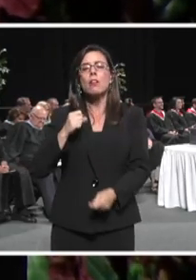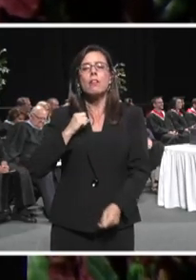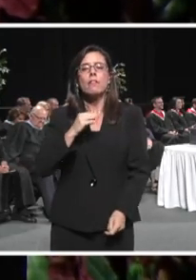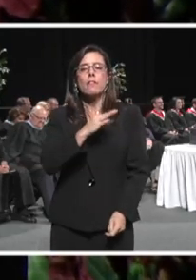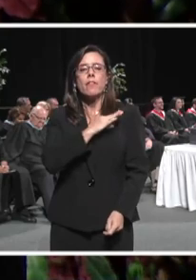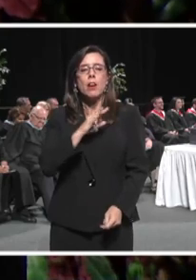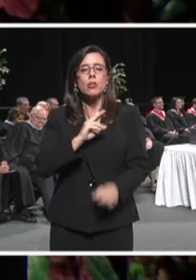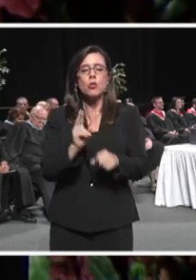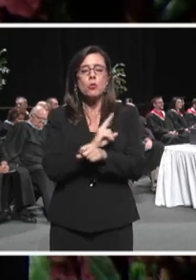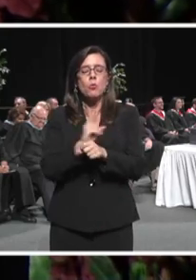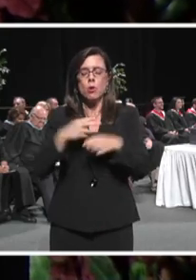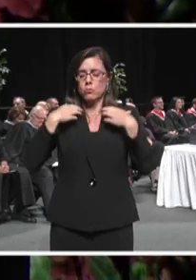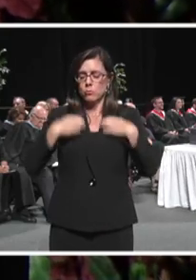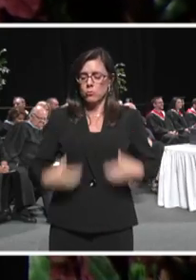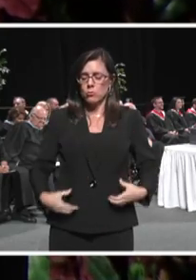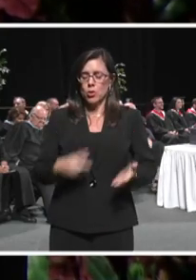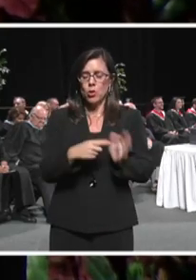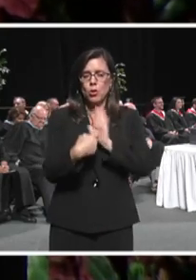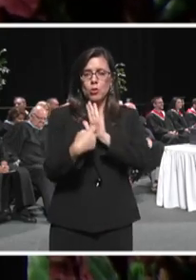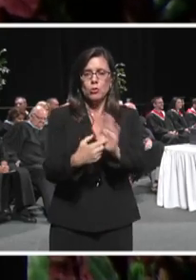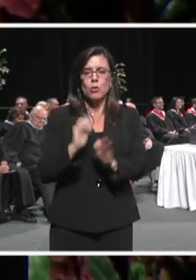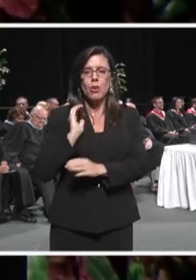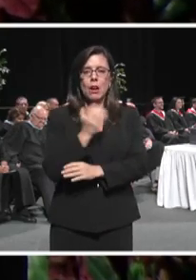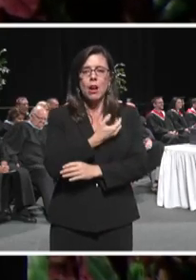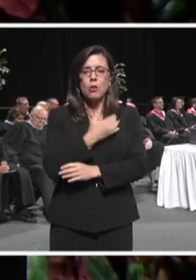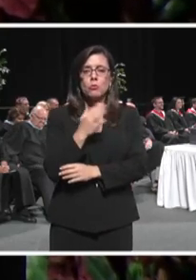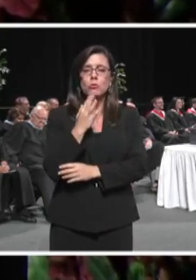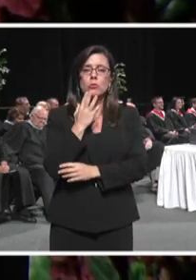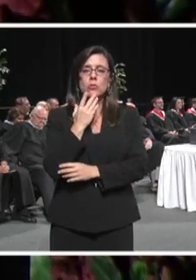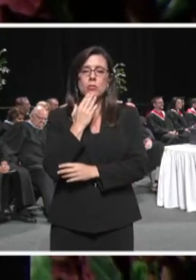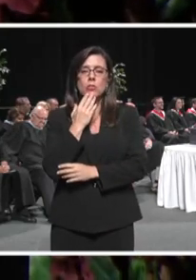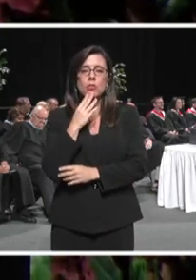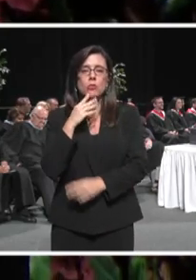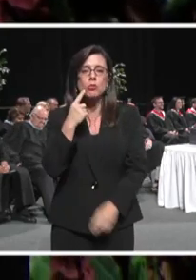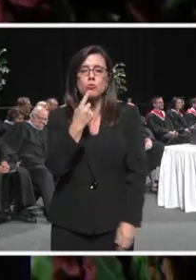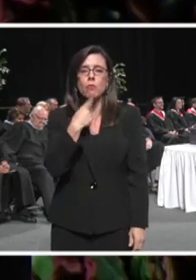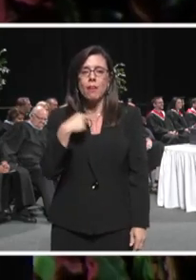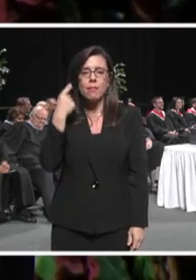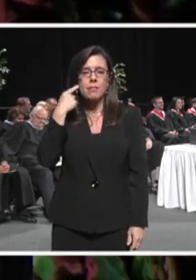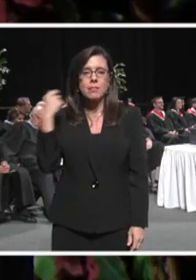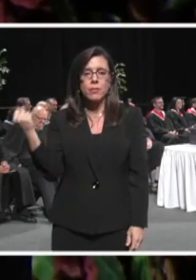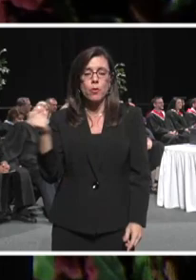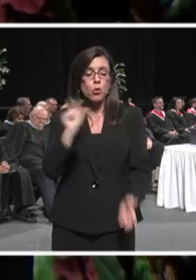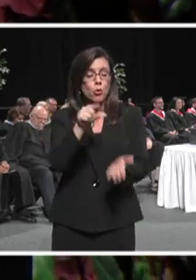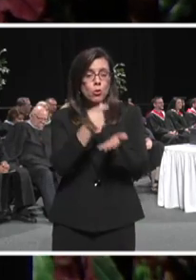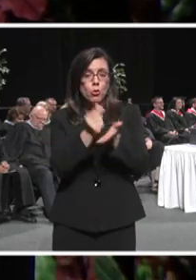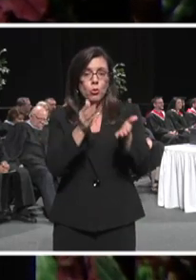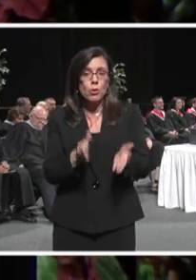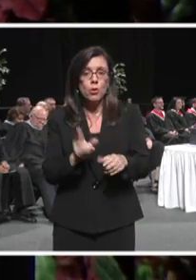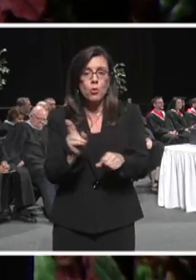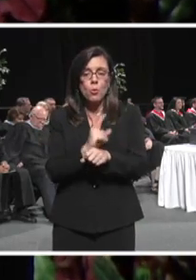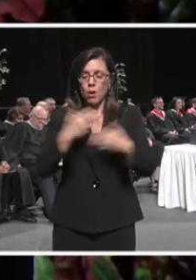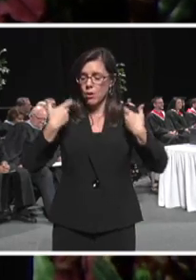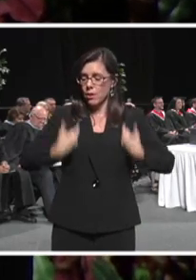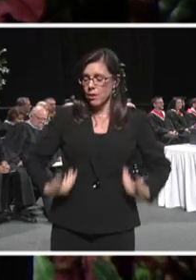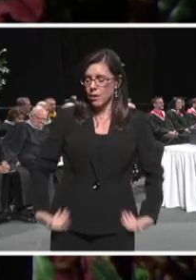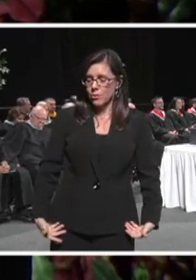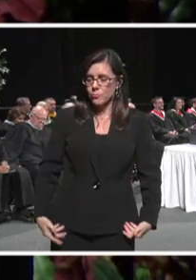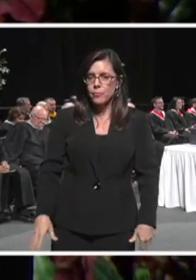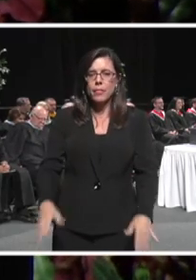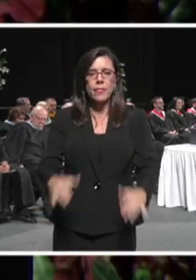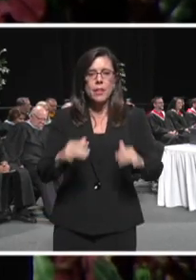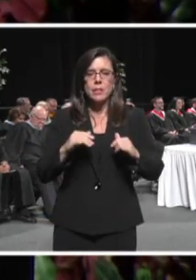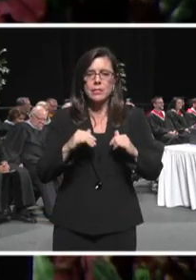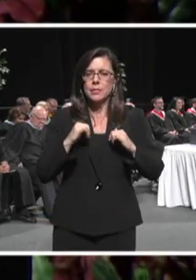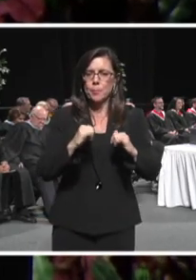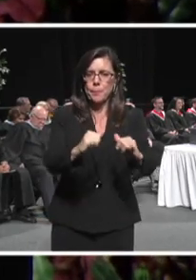members wear stoles that showcase our colors, red and silver. Our graduates wear gowns, which just